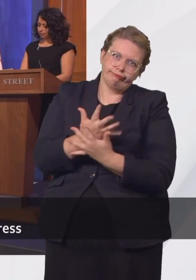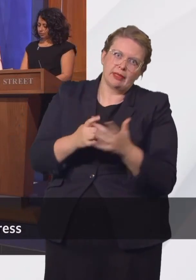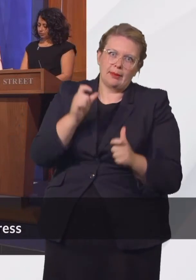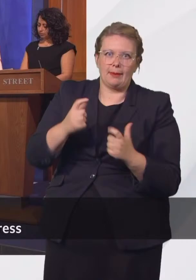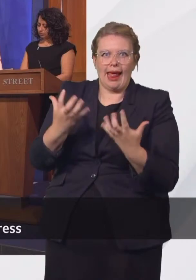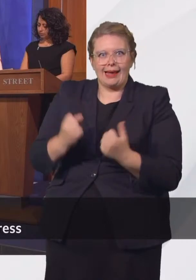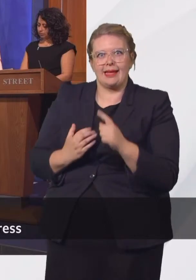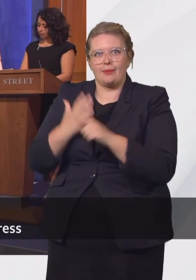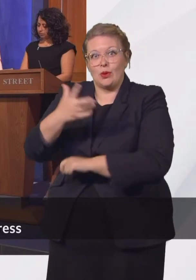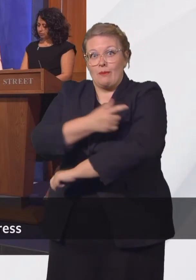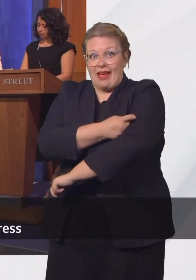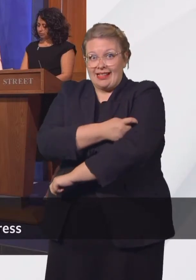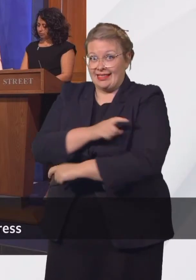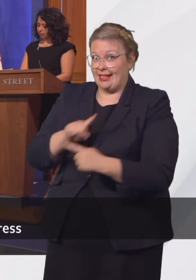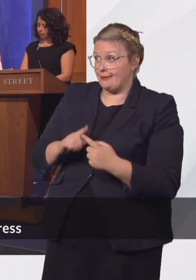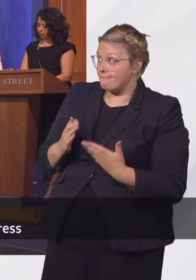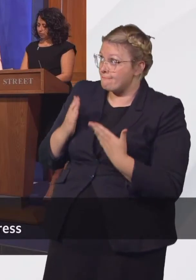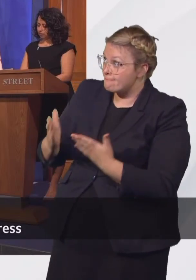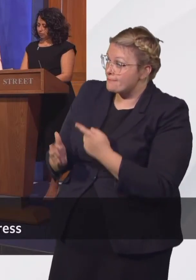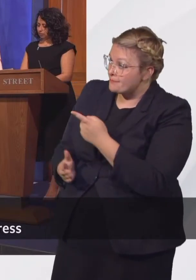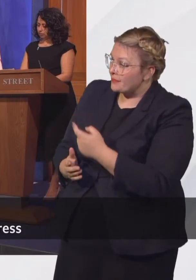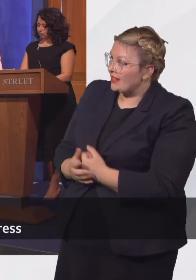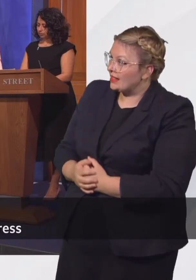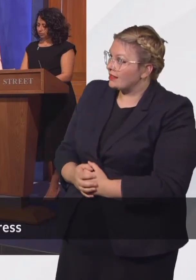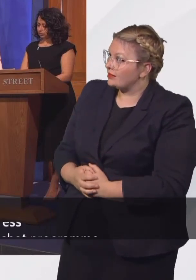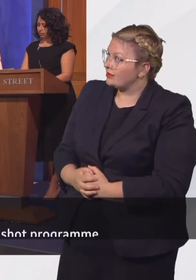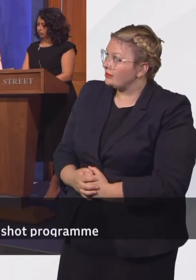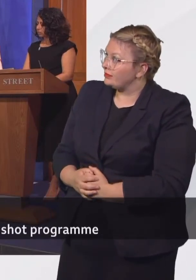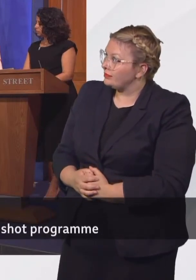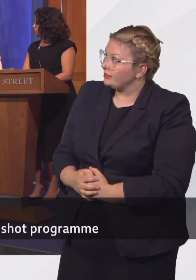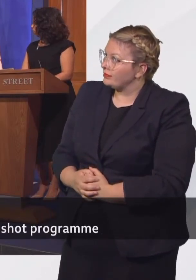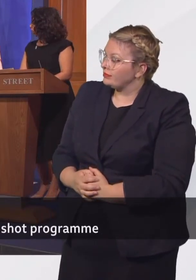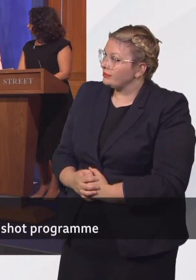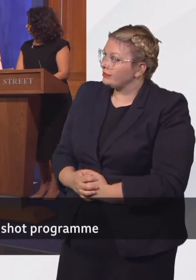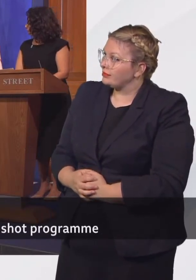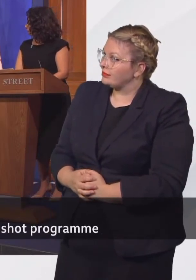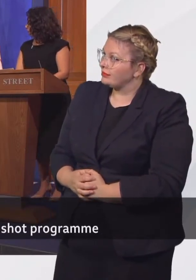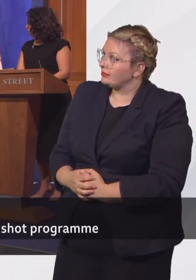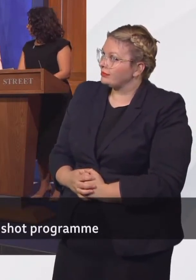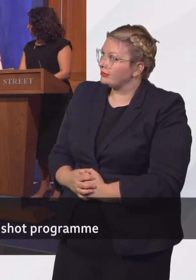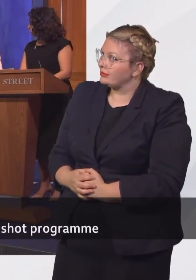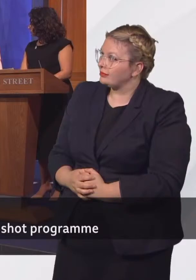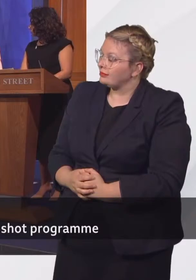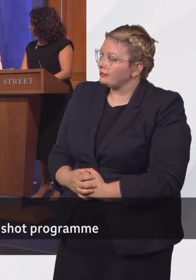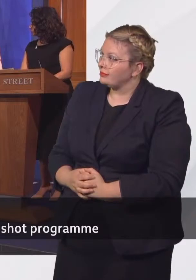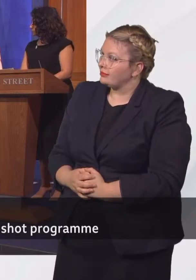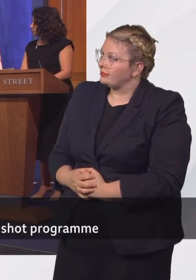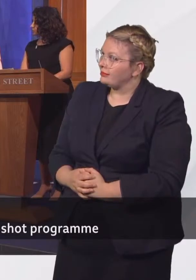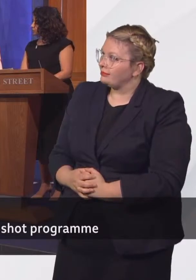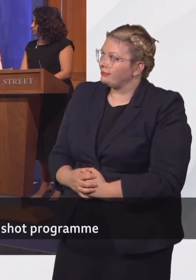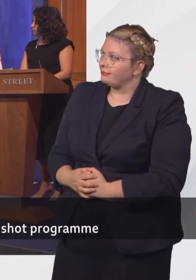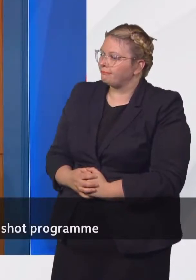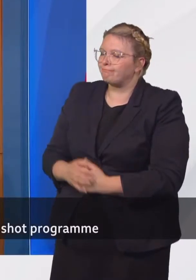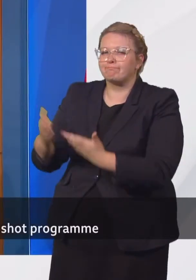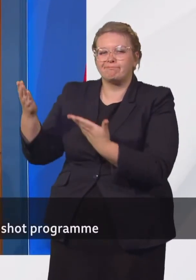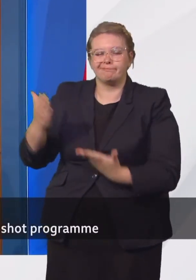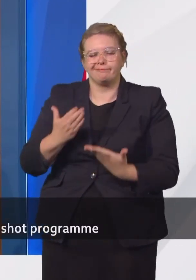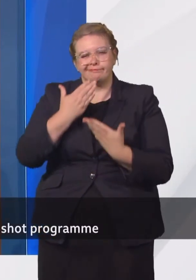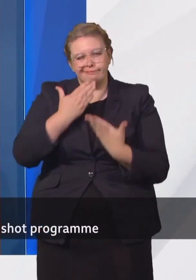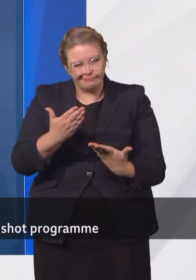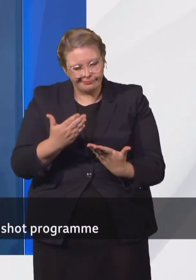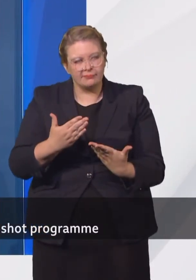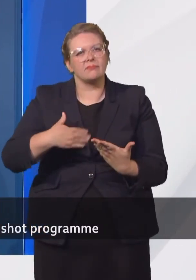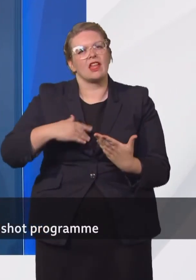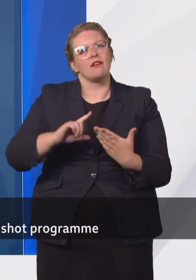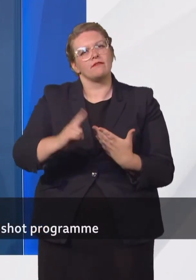vaccine. Professor. Thank you, Secretary of State. Good afternoon. I'm going to just spend the first few minutes going through 4